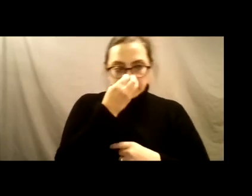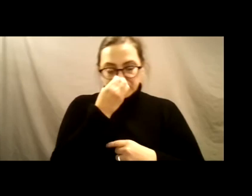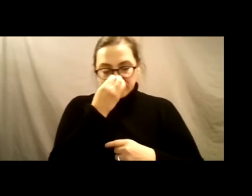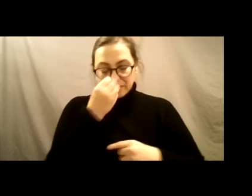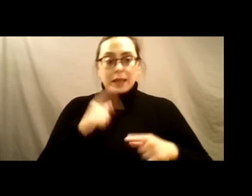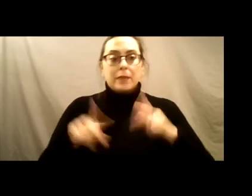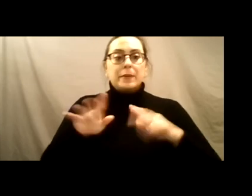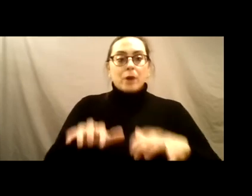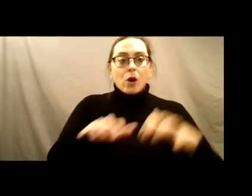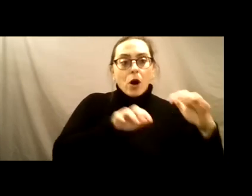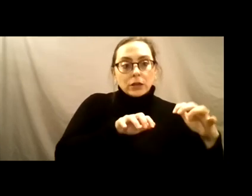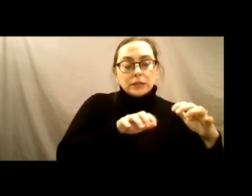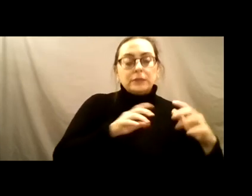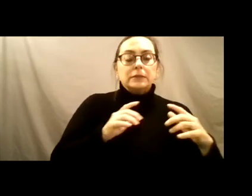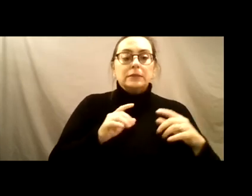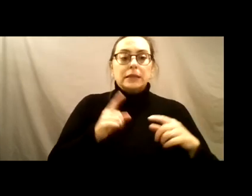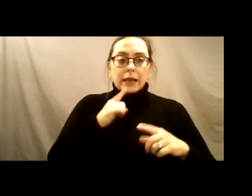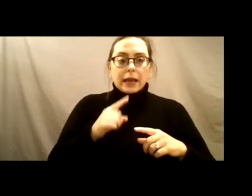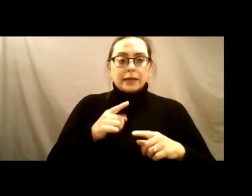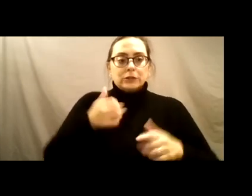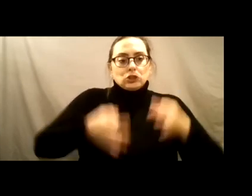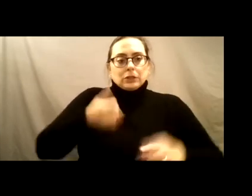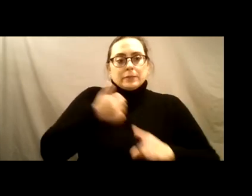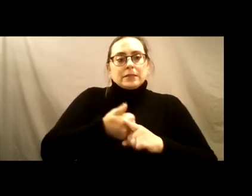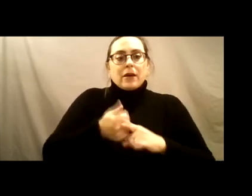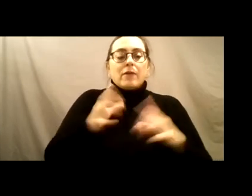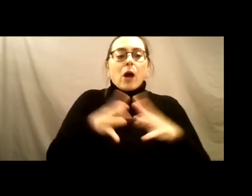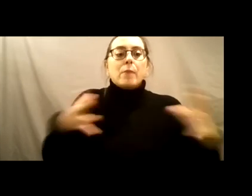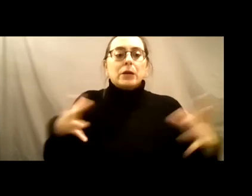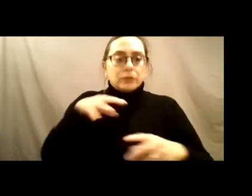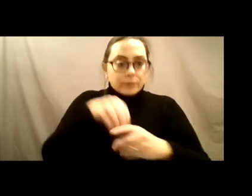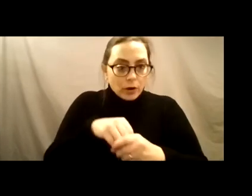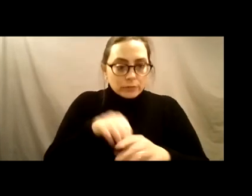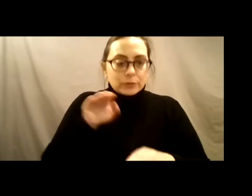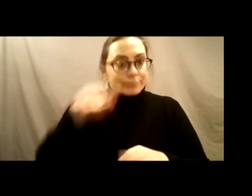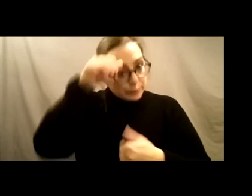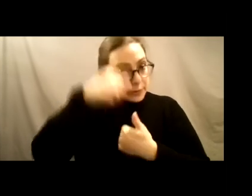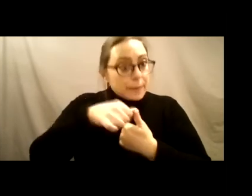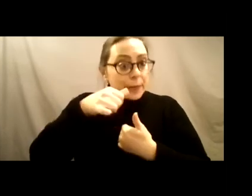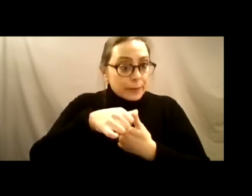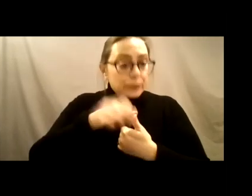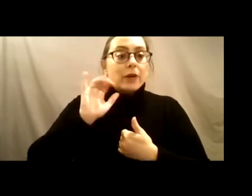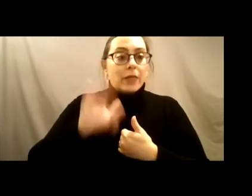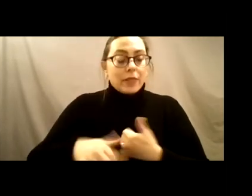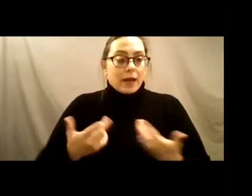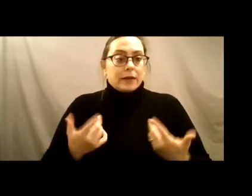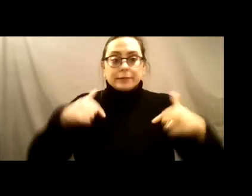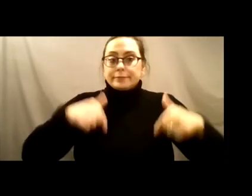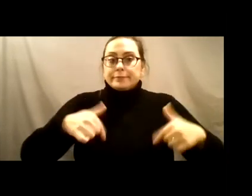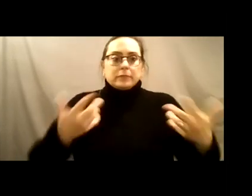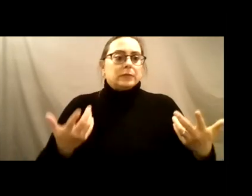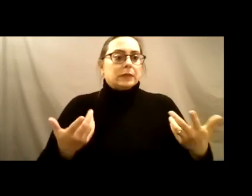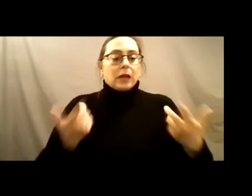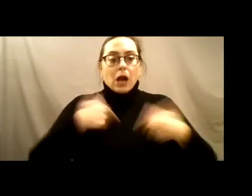participants to gauge their capacity and level of engagement. Reminder, this continues to be an impossible time for our